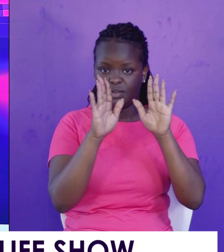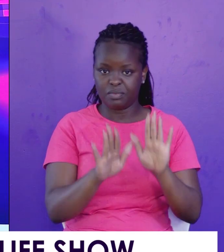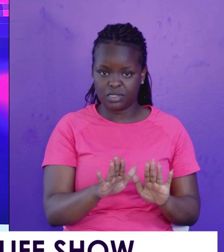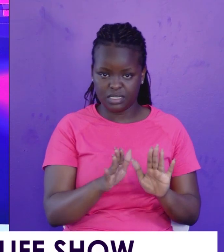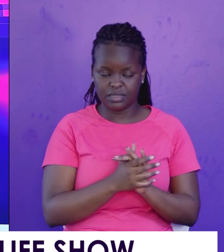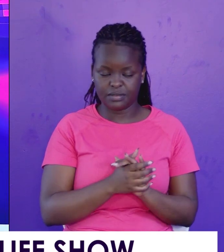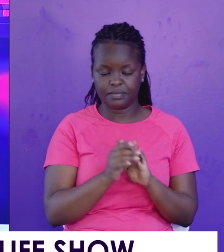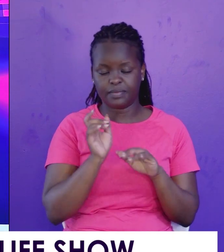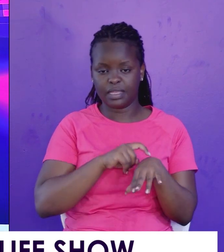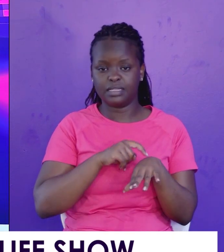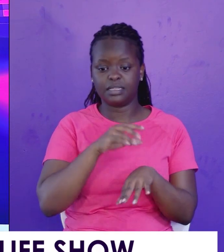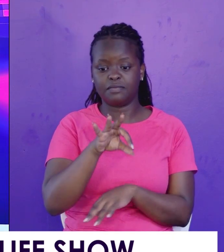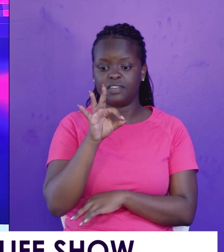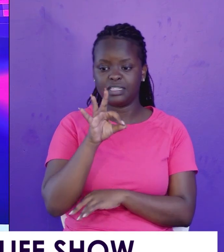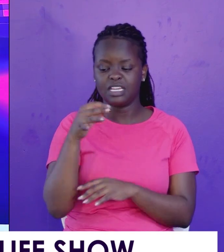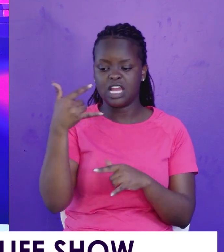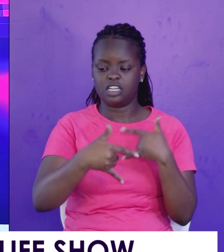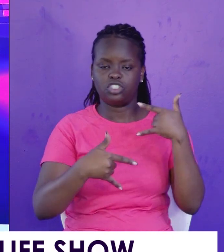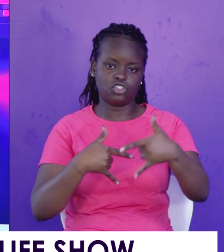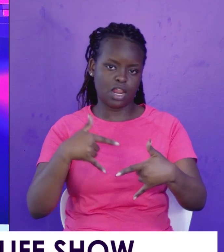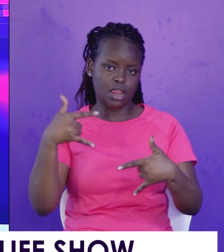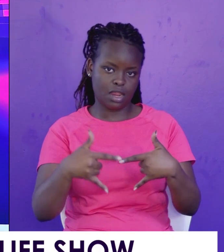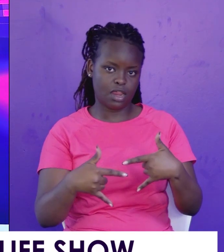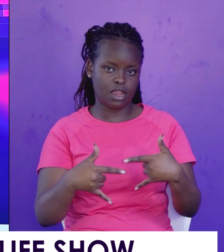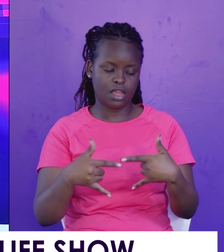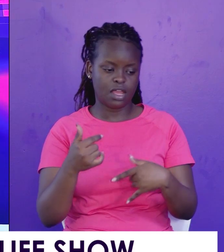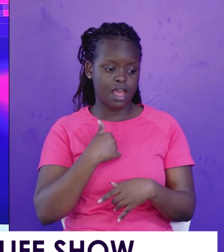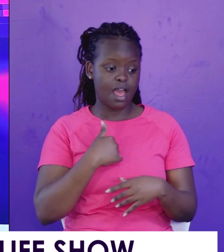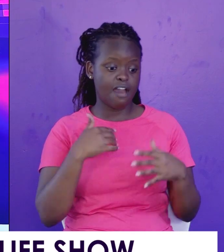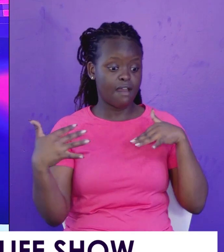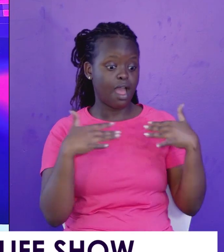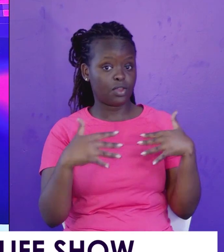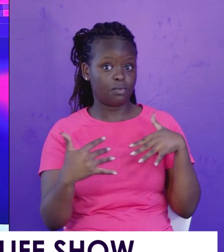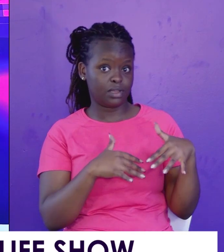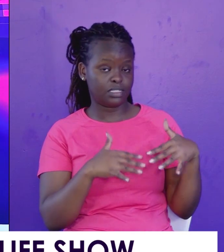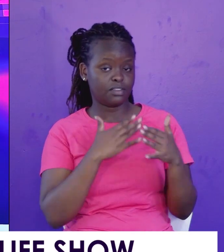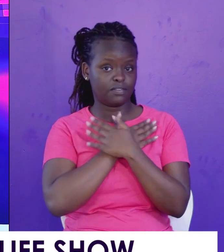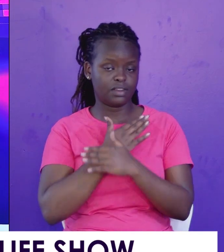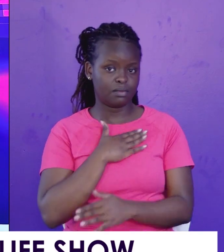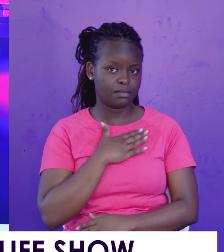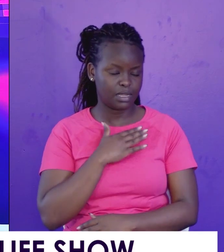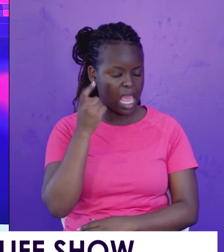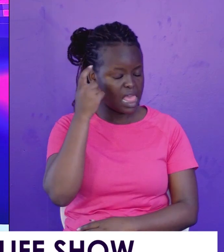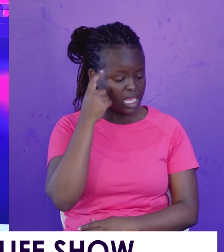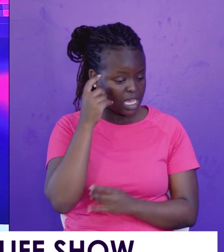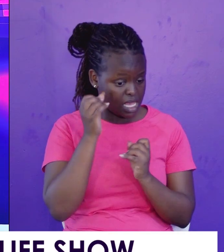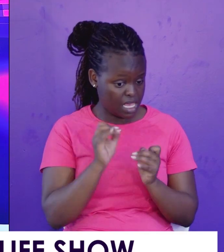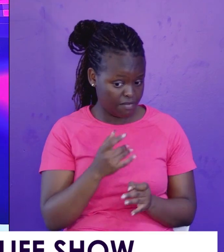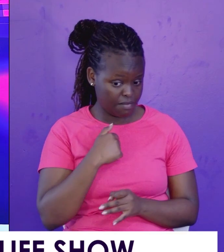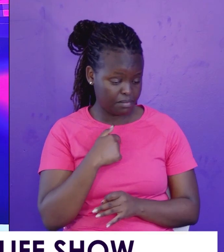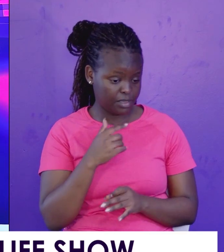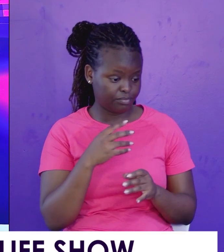find something like Shem. I had an argument with a friend, and I was telling them that I think if I was to get